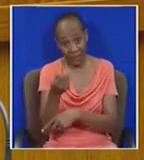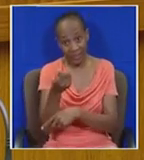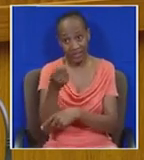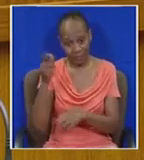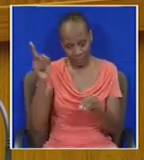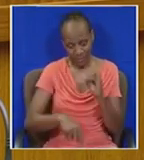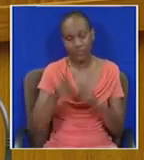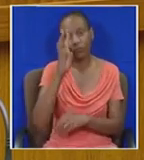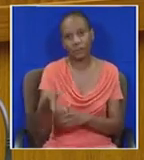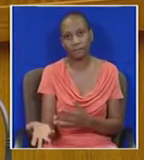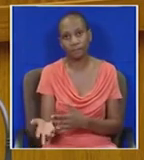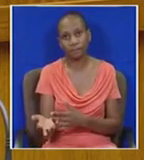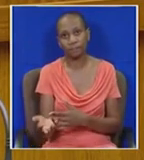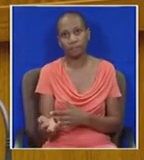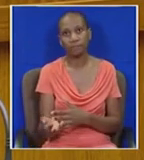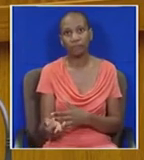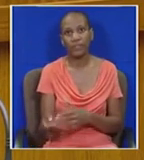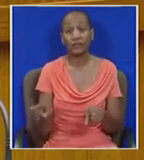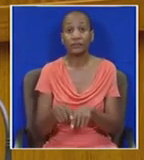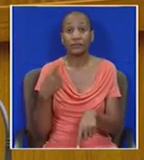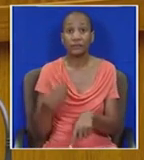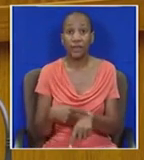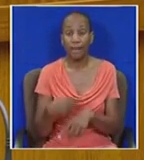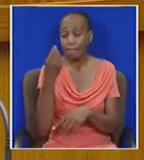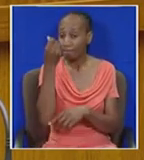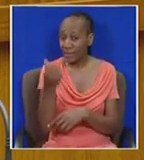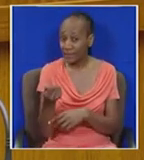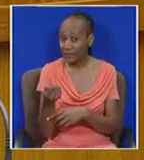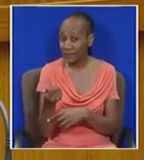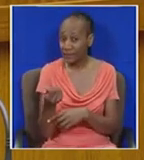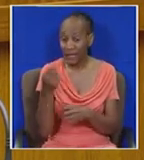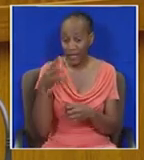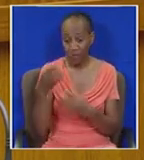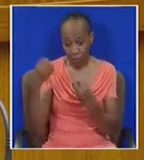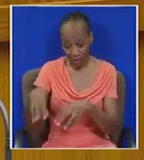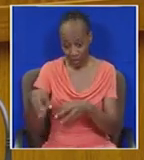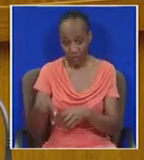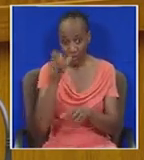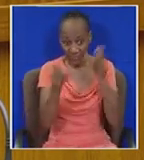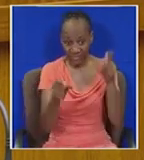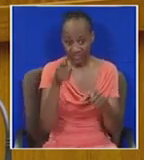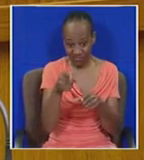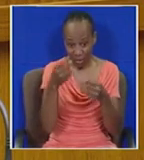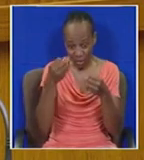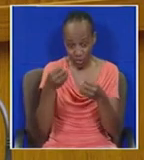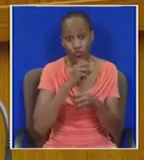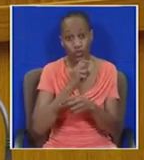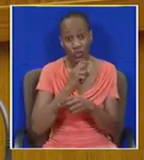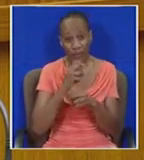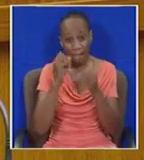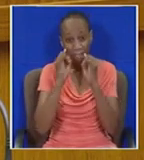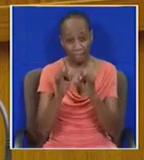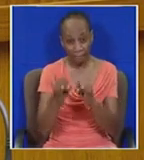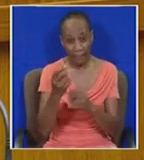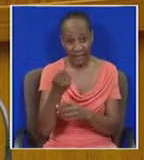an intention of having such monies recouped and those responsible being held